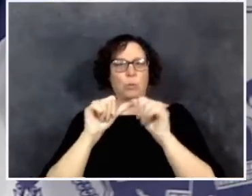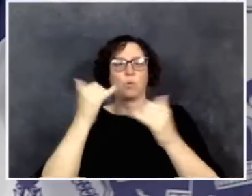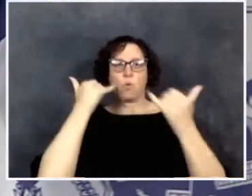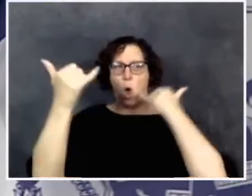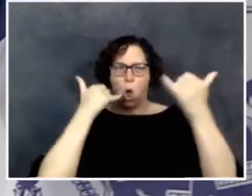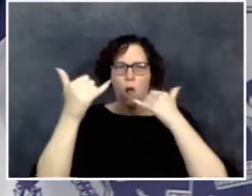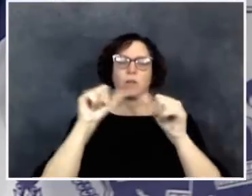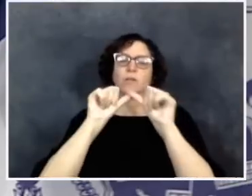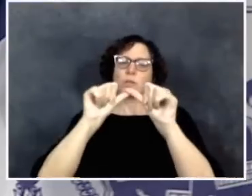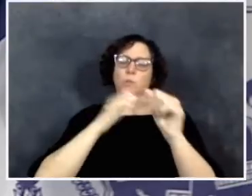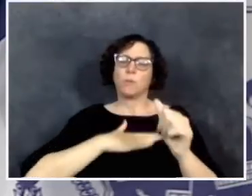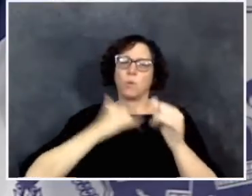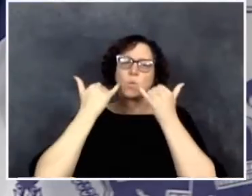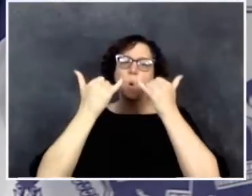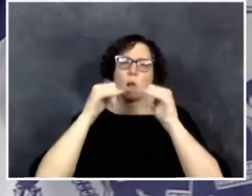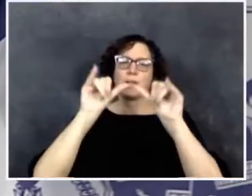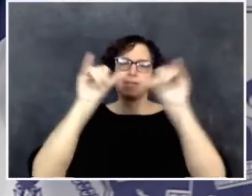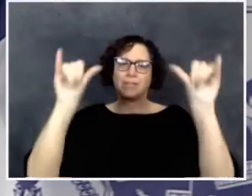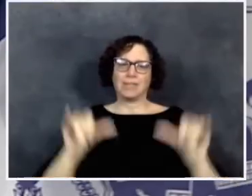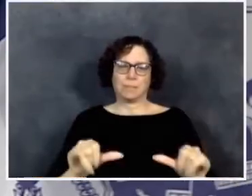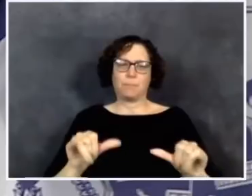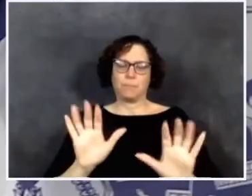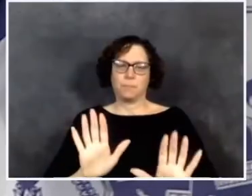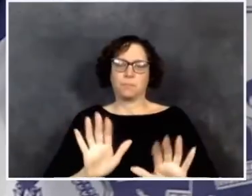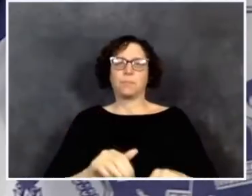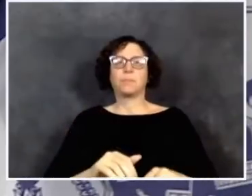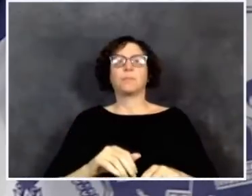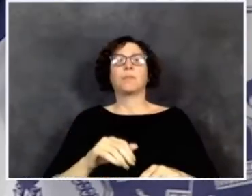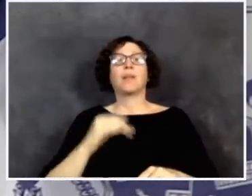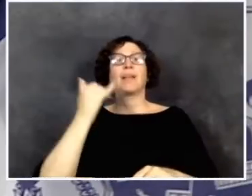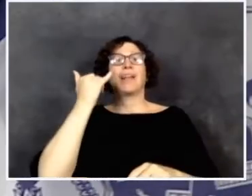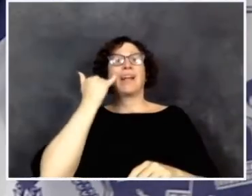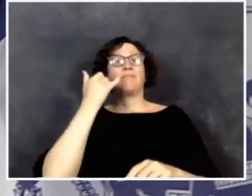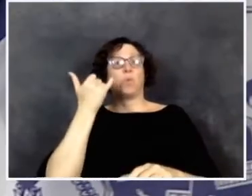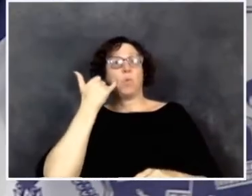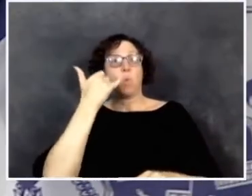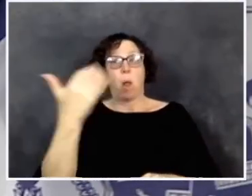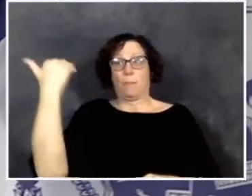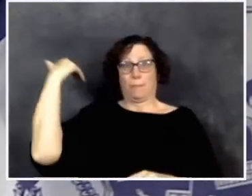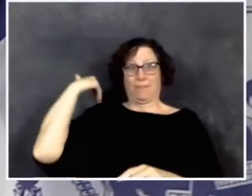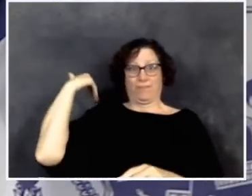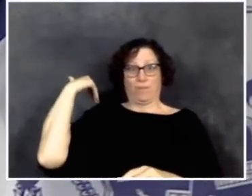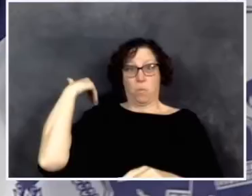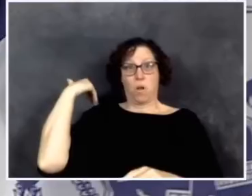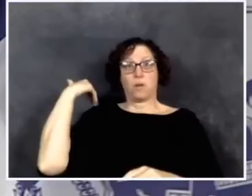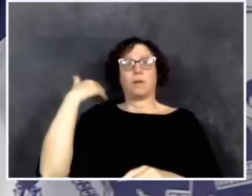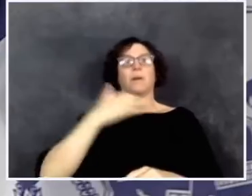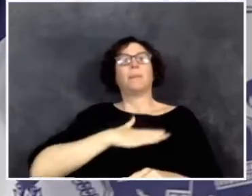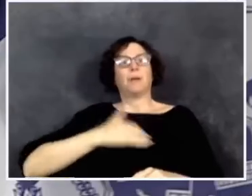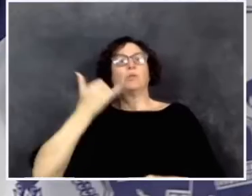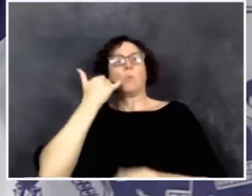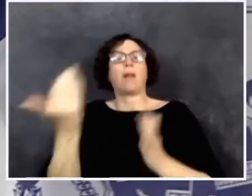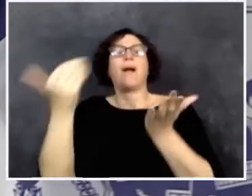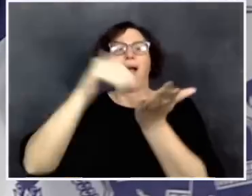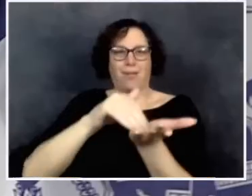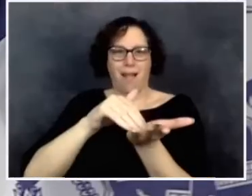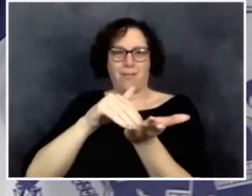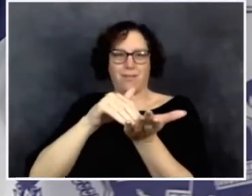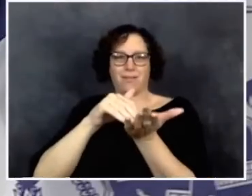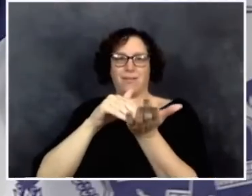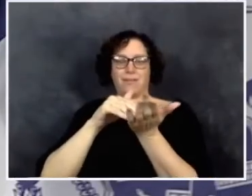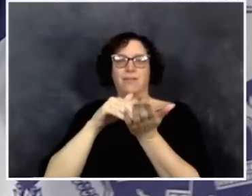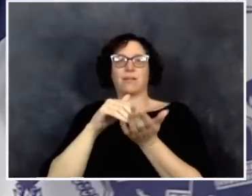terms of anyone who called before and did not get the result, we need them to call again. That'd be the first thing I'd say. If you have not gotten a food delivery, call 311